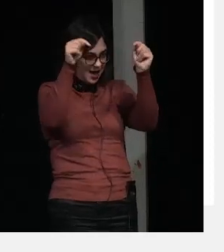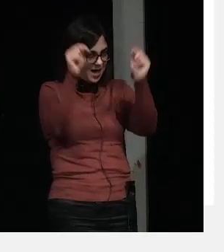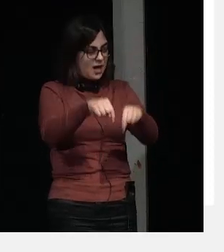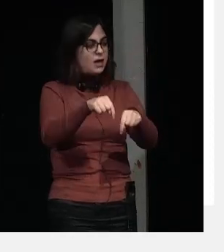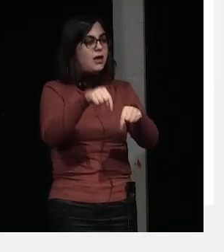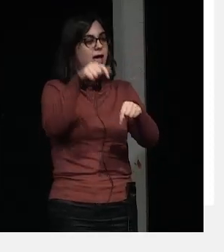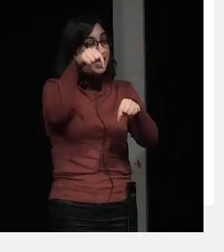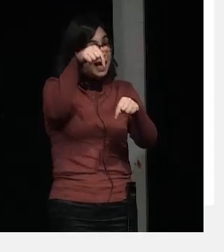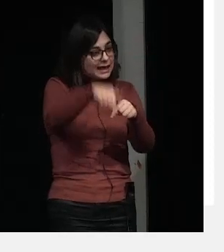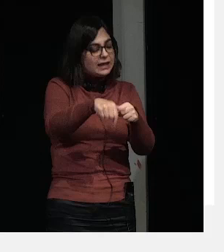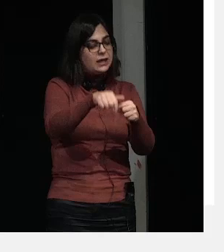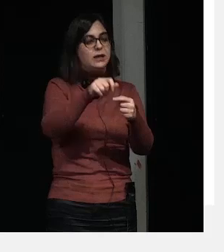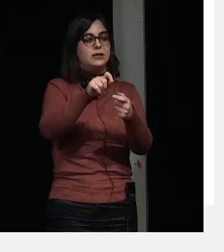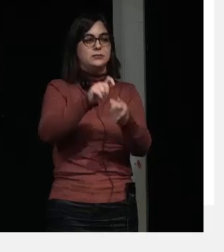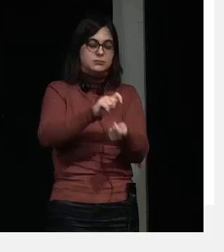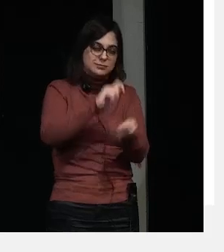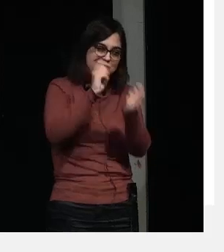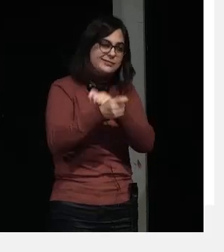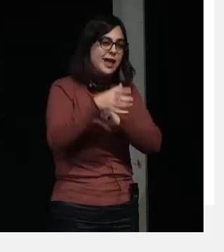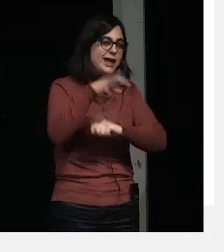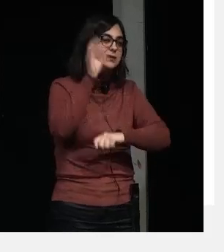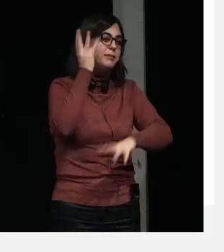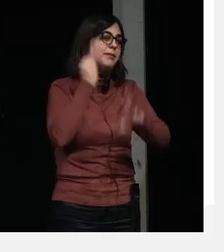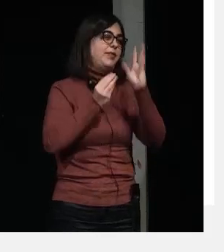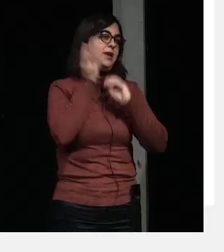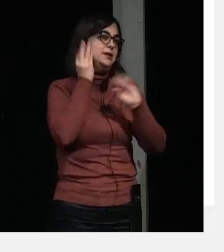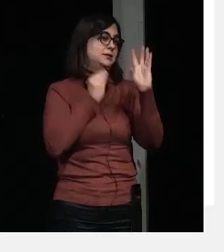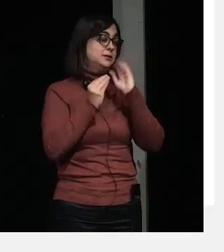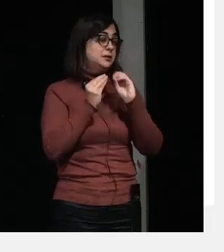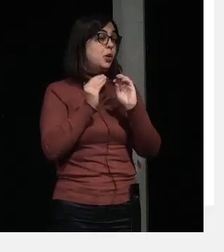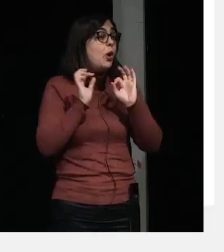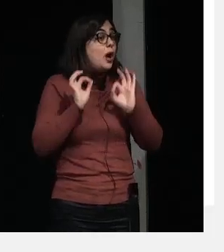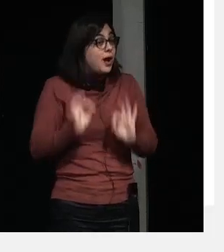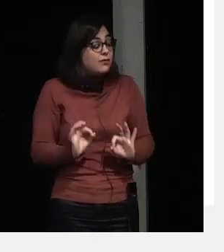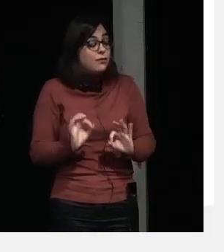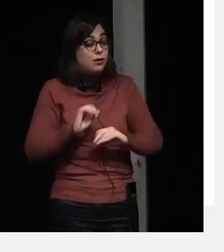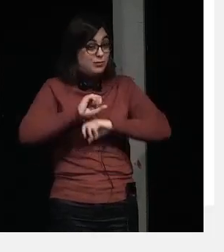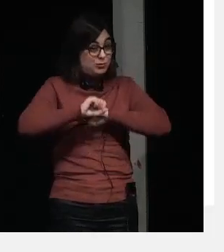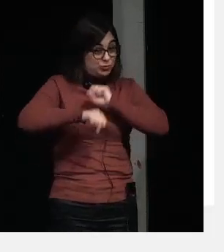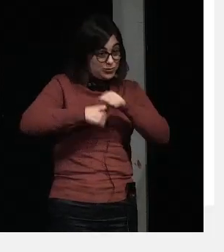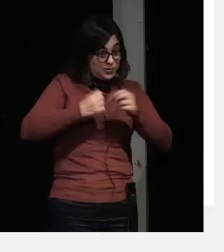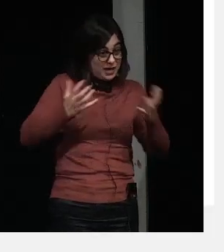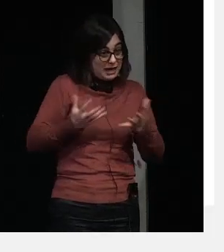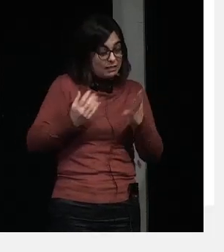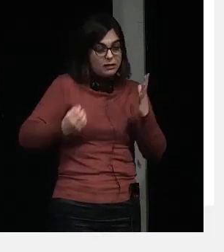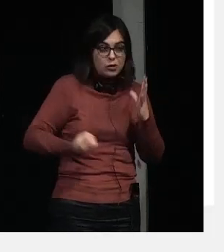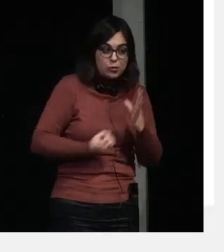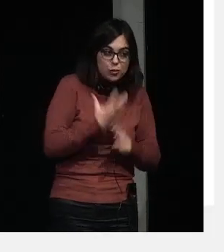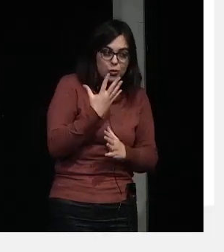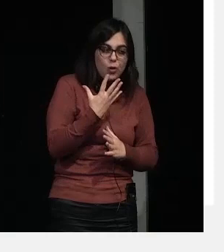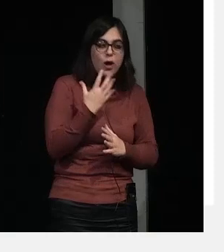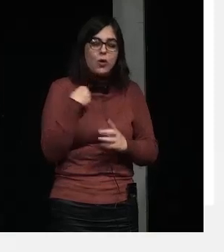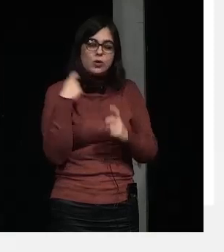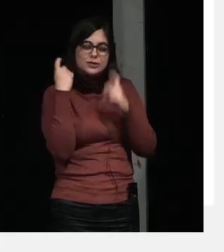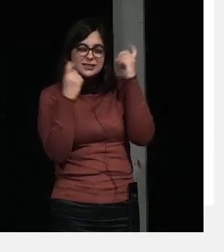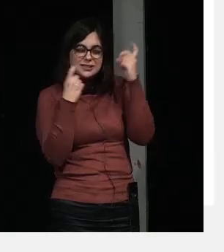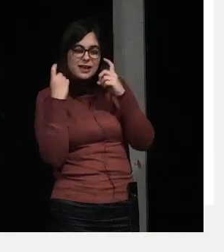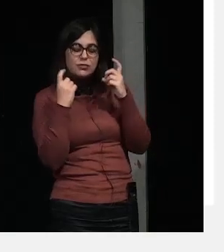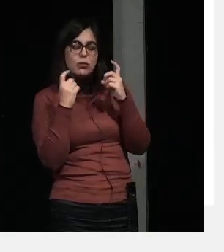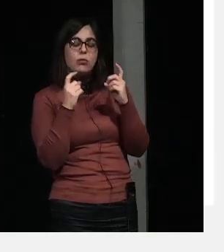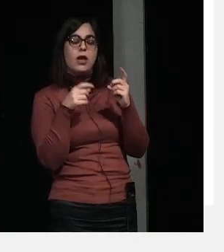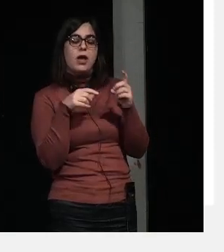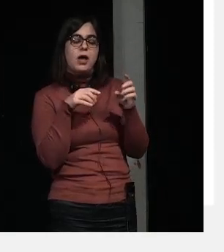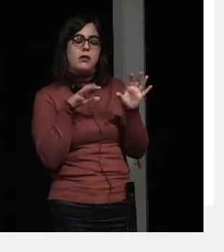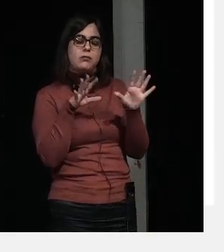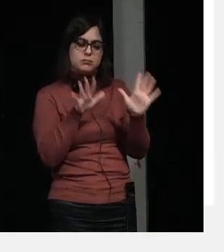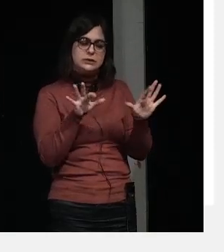and learning from it. And every time I try and do something, I'm trying to push myself to what could I do more? What could I try